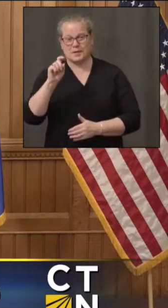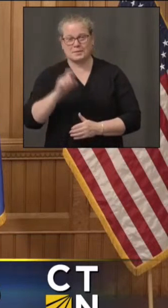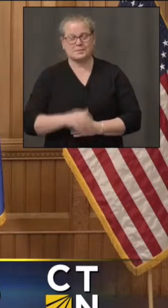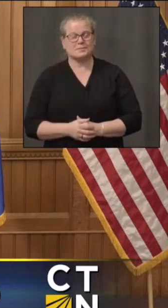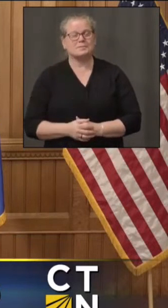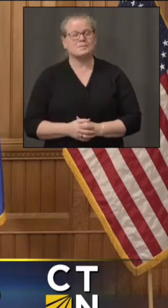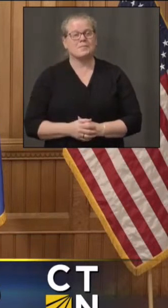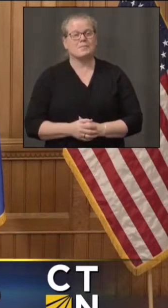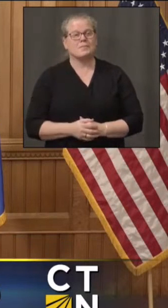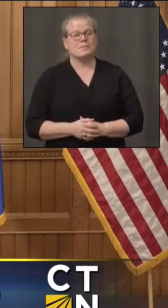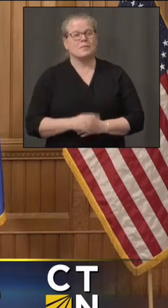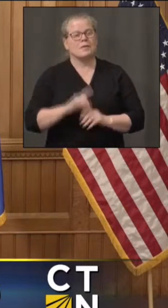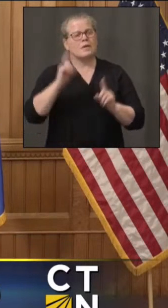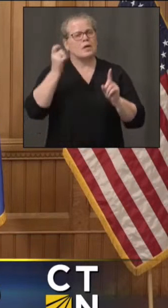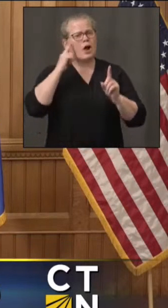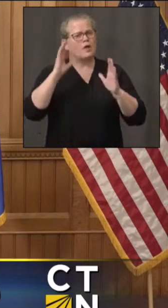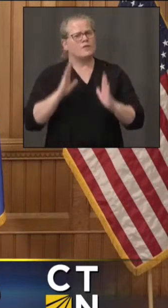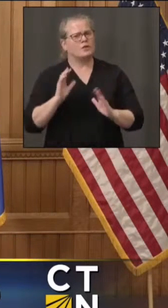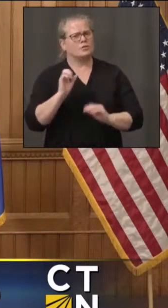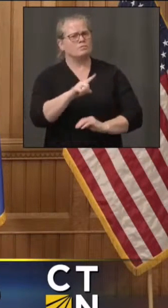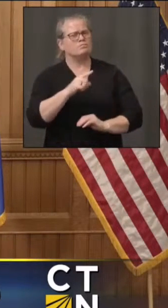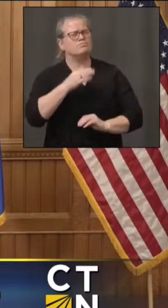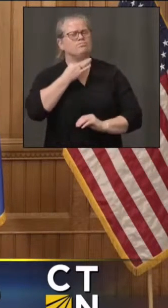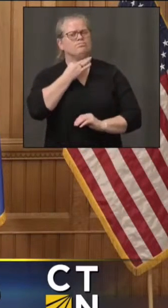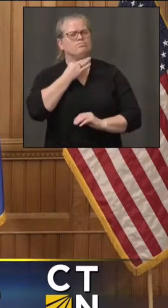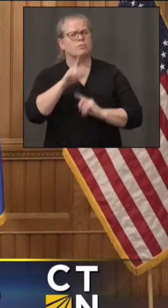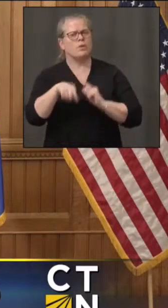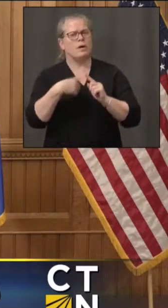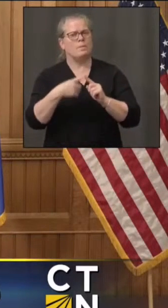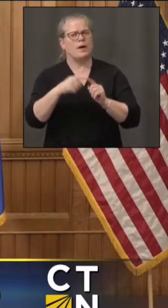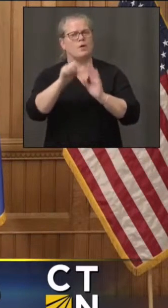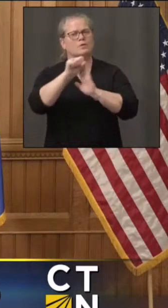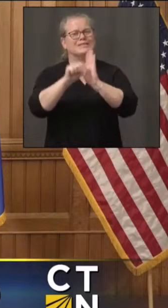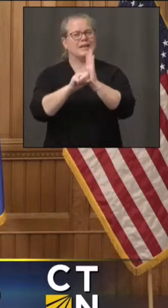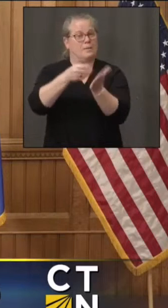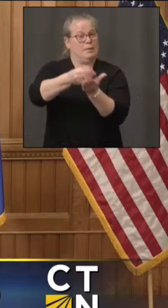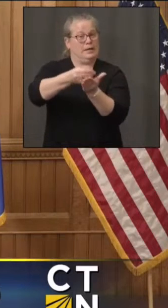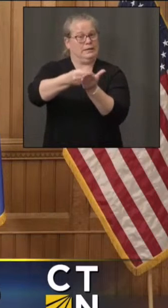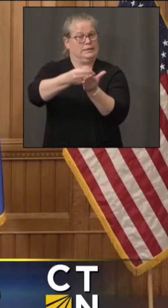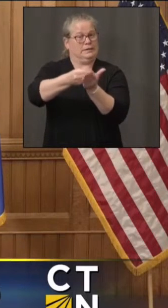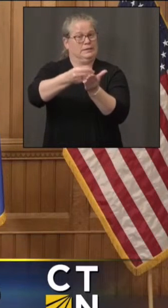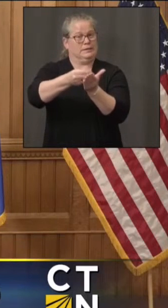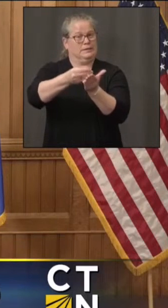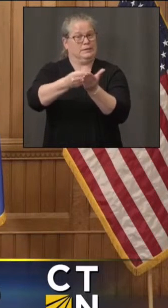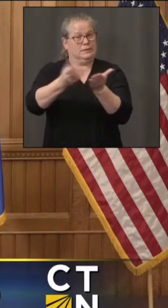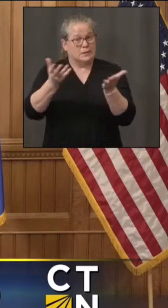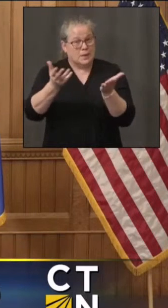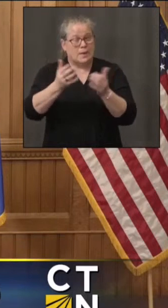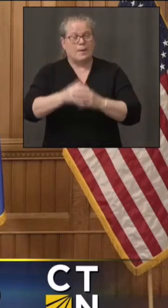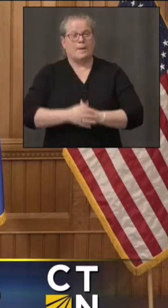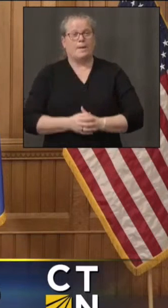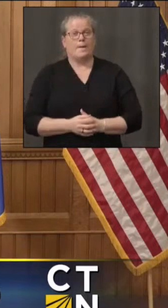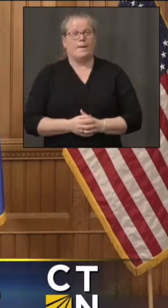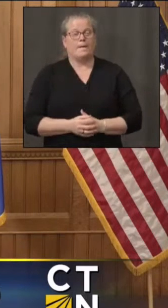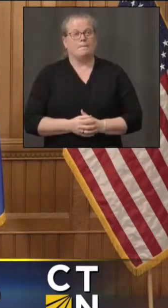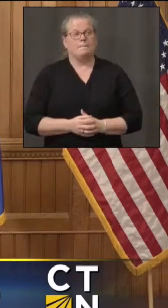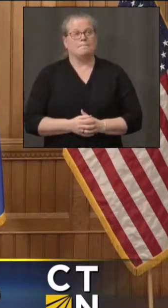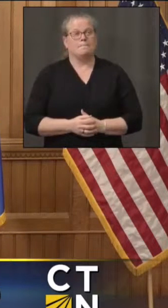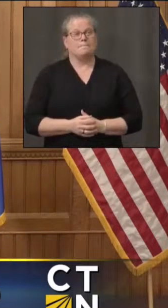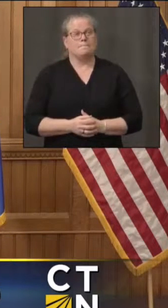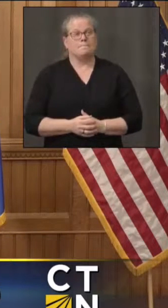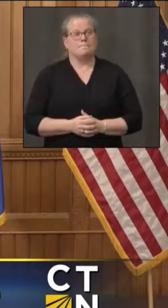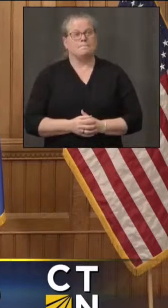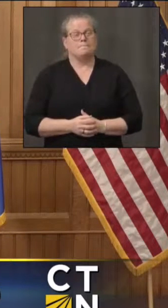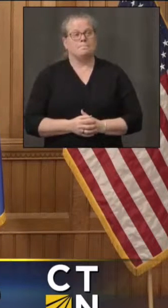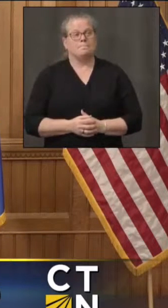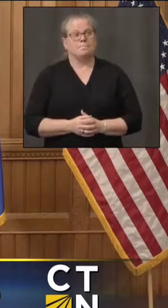to ask you about state finances. You know recently that the state